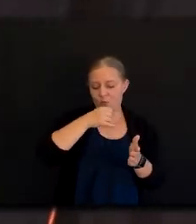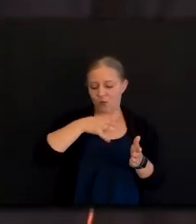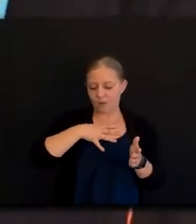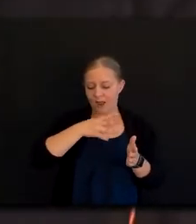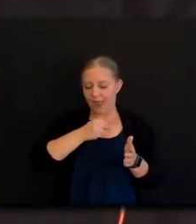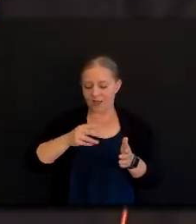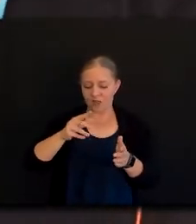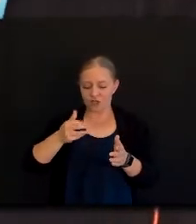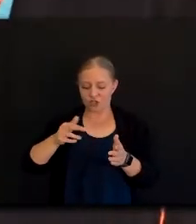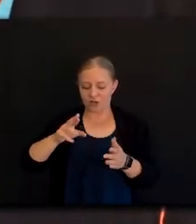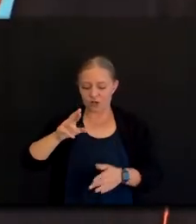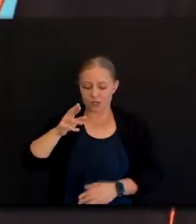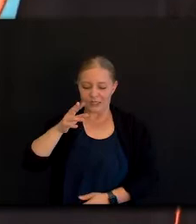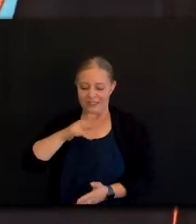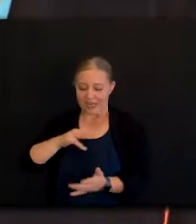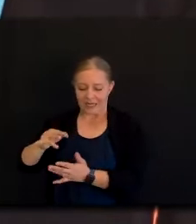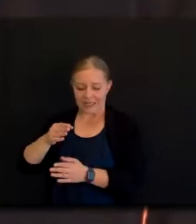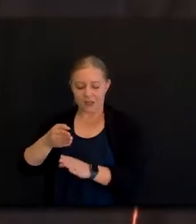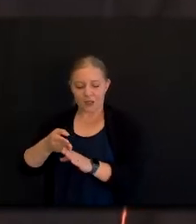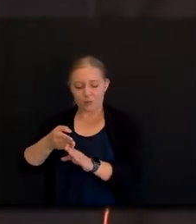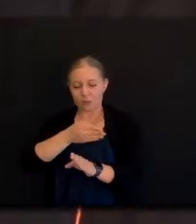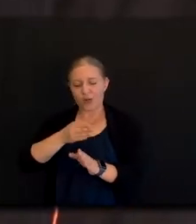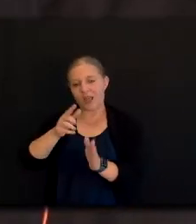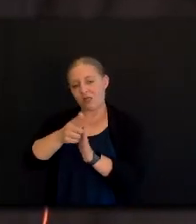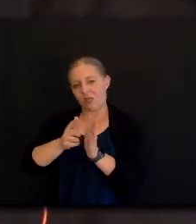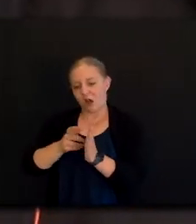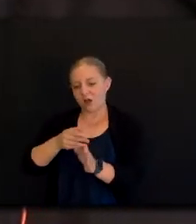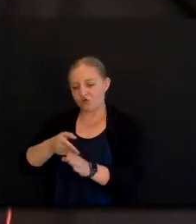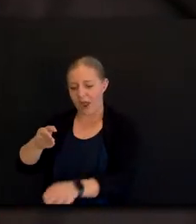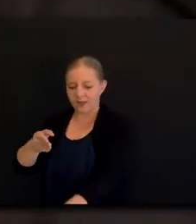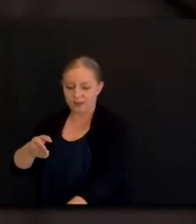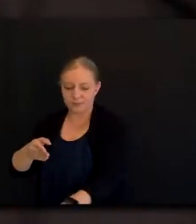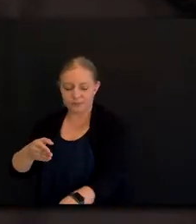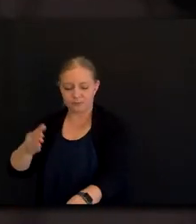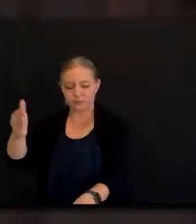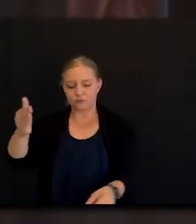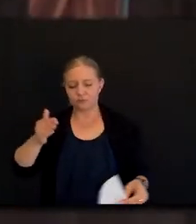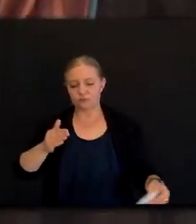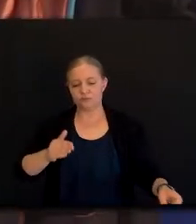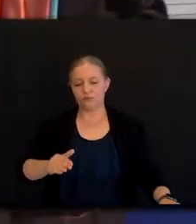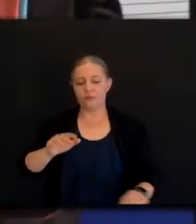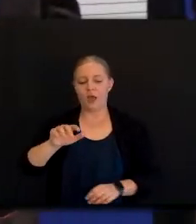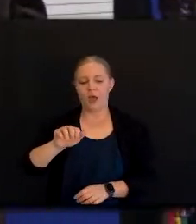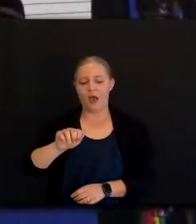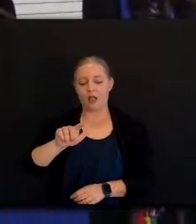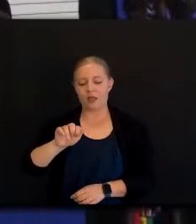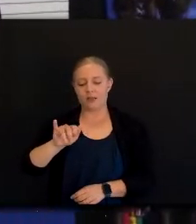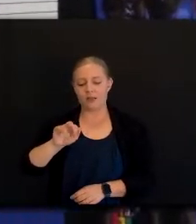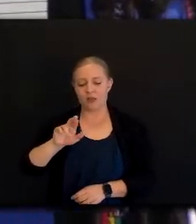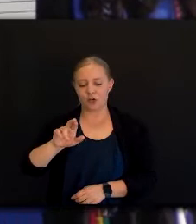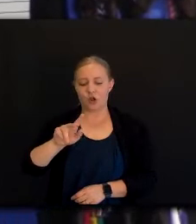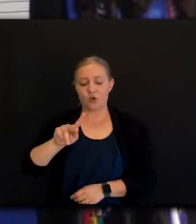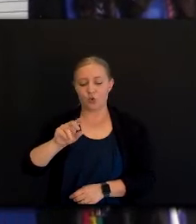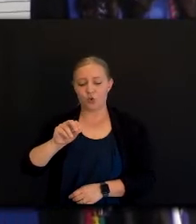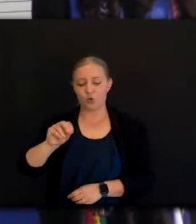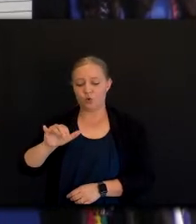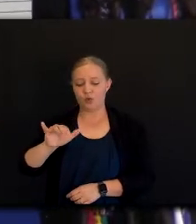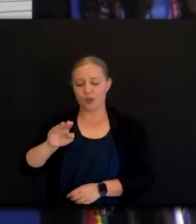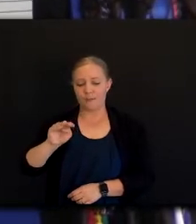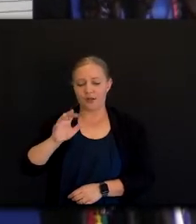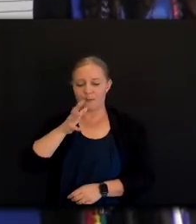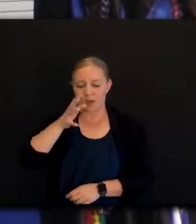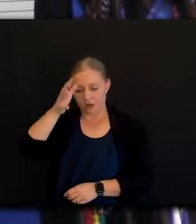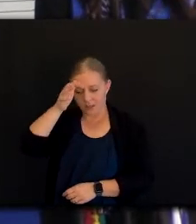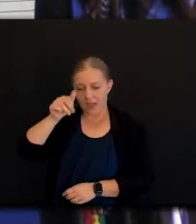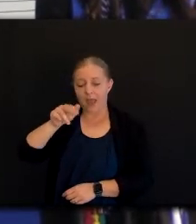parents are Ann and Brian Koyman. Alexandria was involved in Link Crew, Senior Committee, Scholars Bowl, and Principals Advisory.